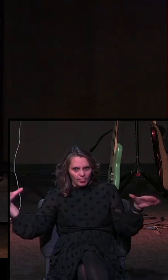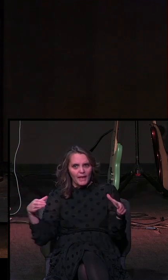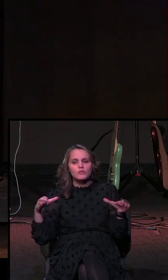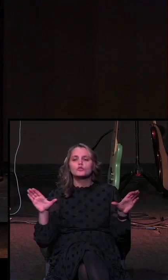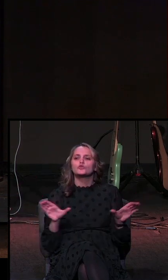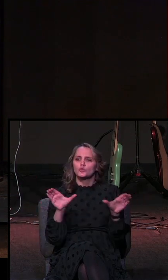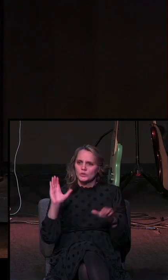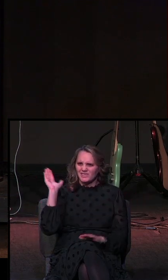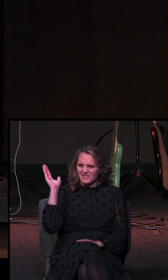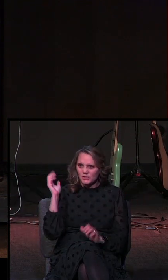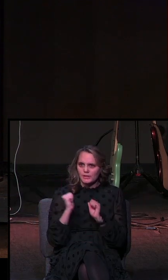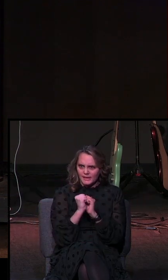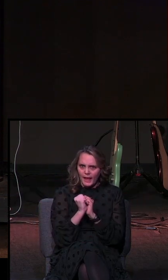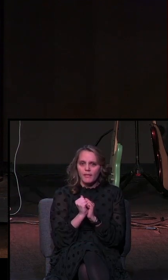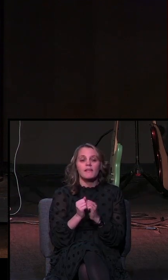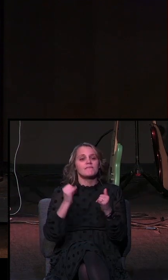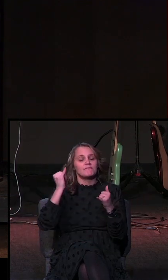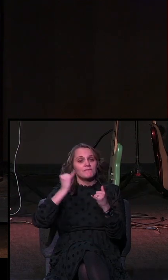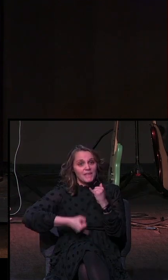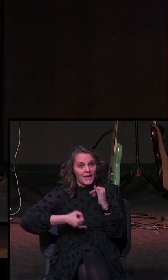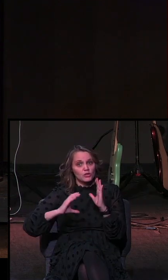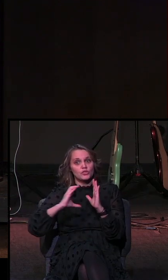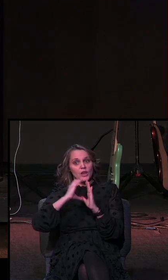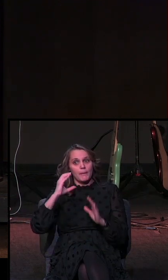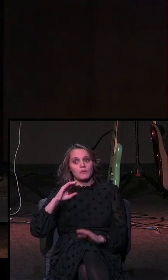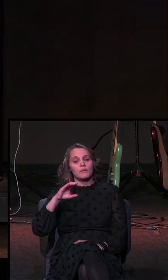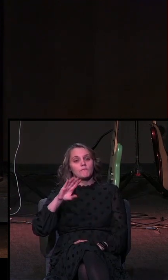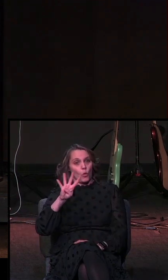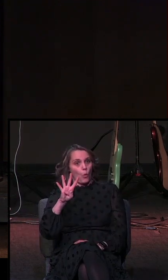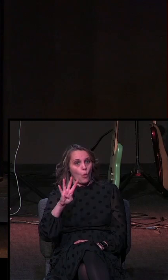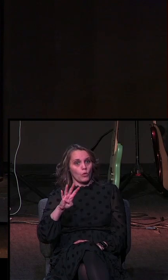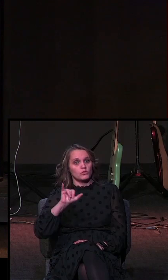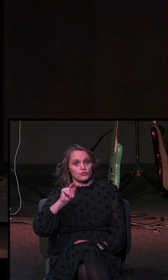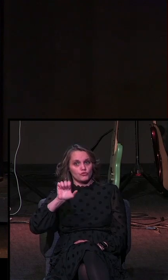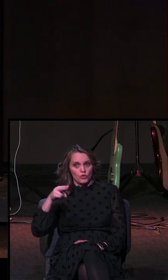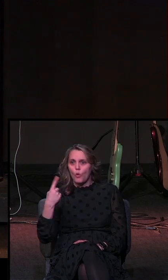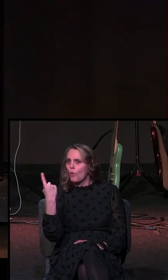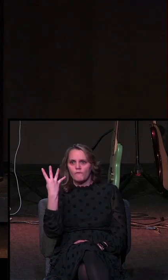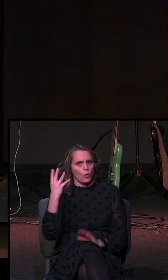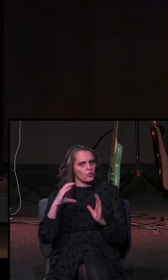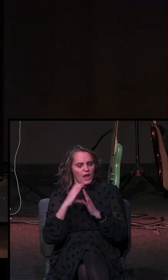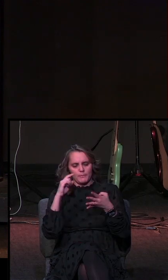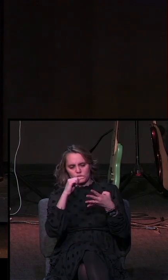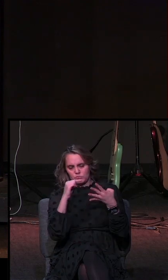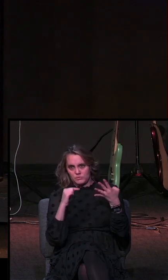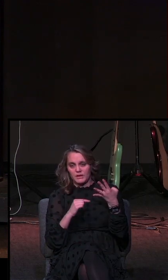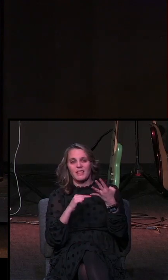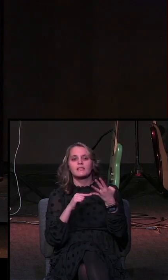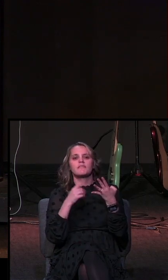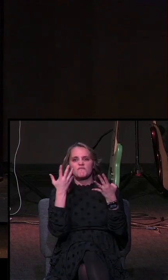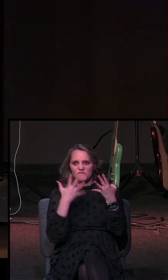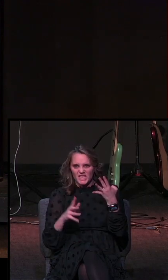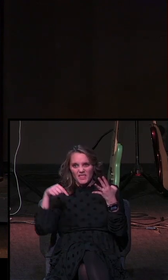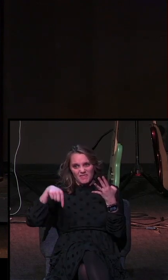final chapter. Jonah chapter 4 is where we're going to be looking today. And there are only four chapters in the book of Jonah. And so we're wrapping up this story this week and